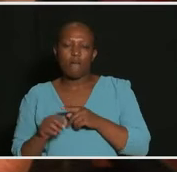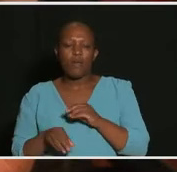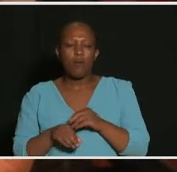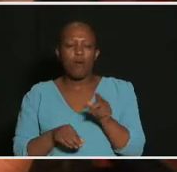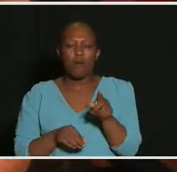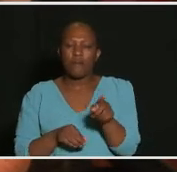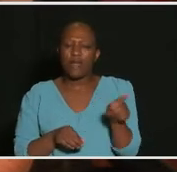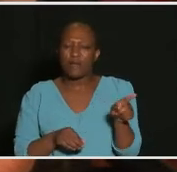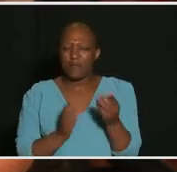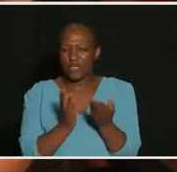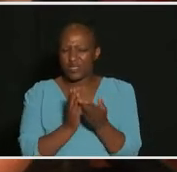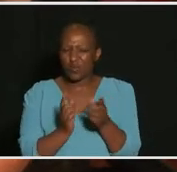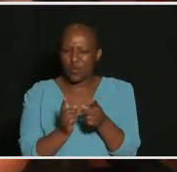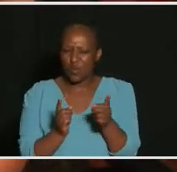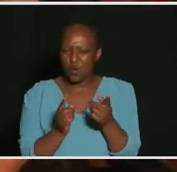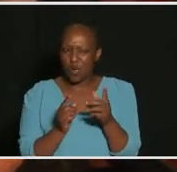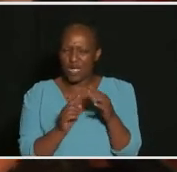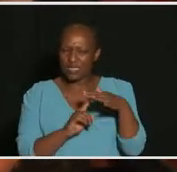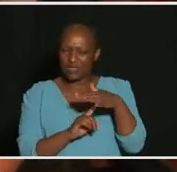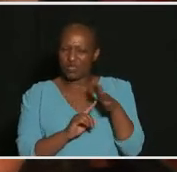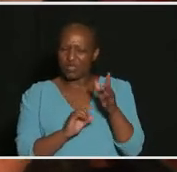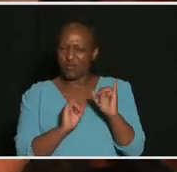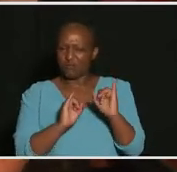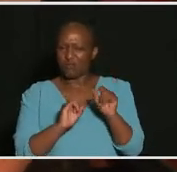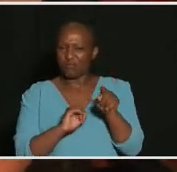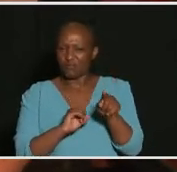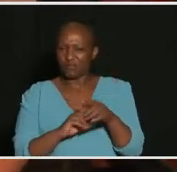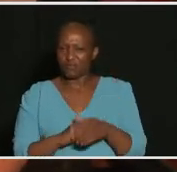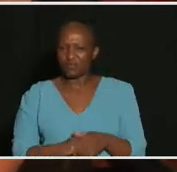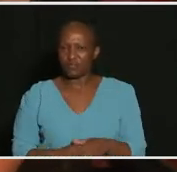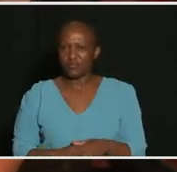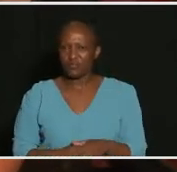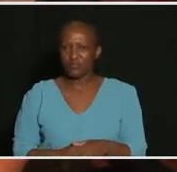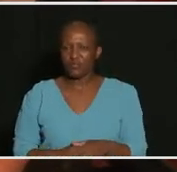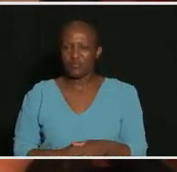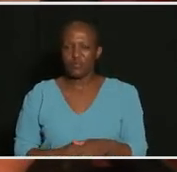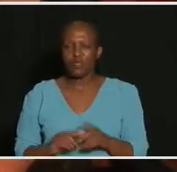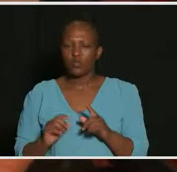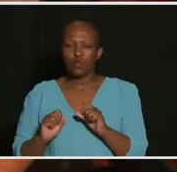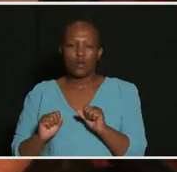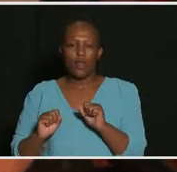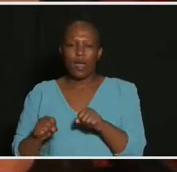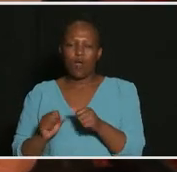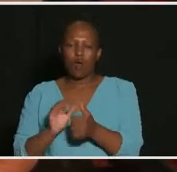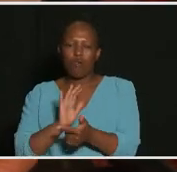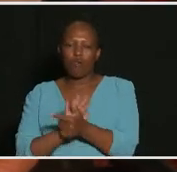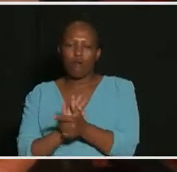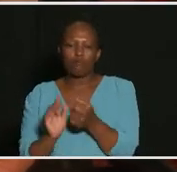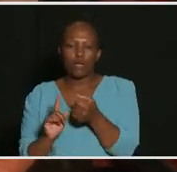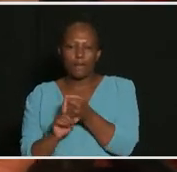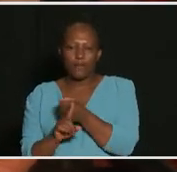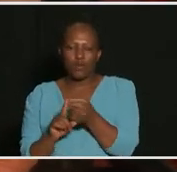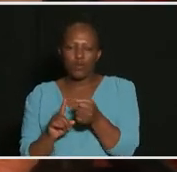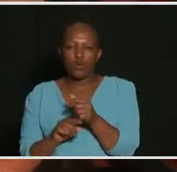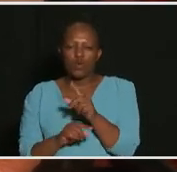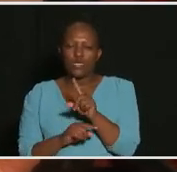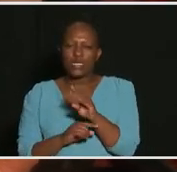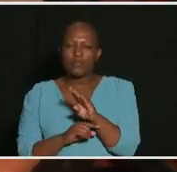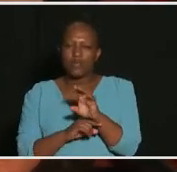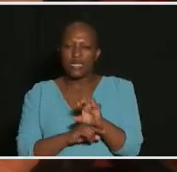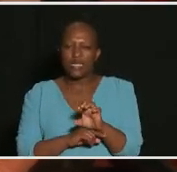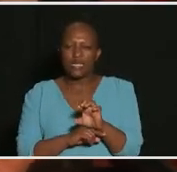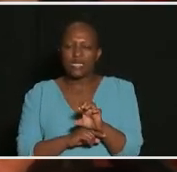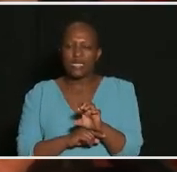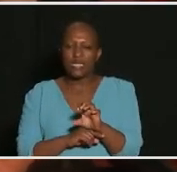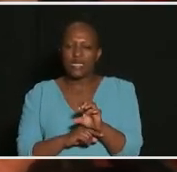as a result of school in its current state do not allow legislation to be abused to let the dbe get